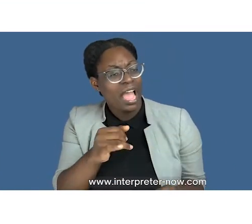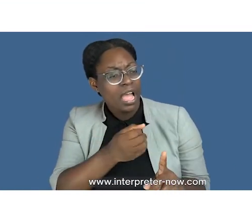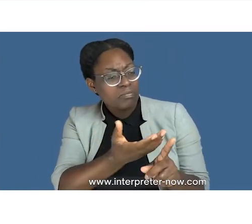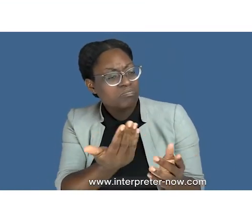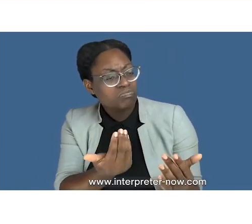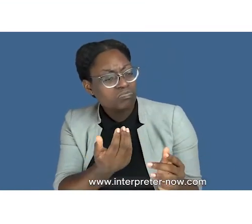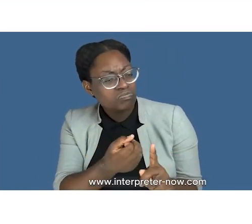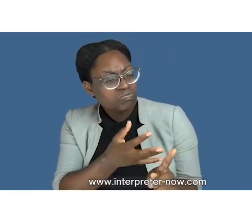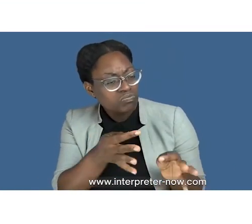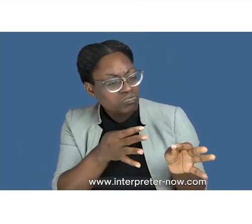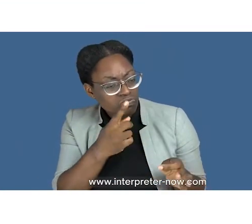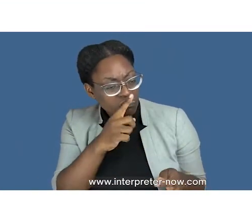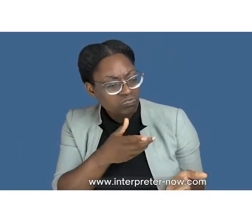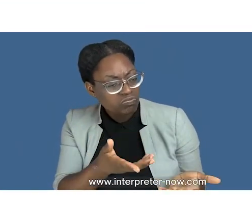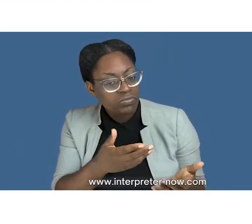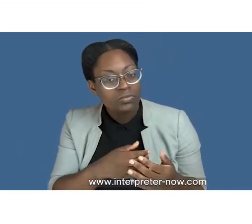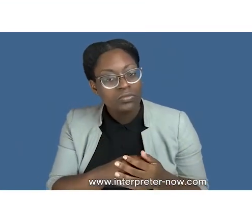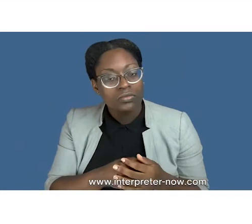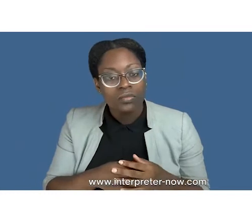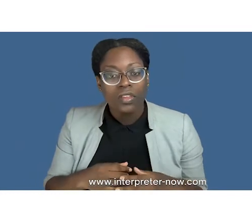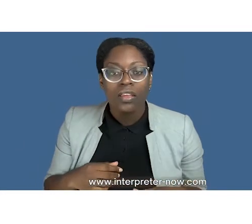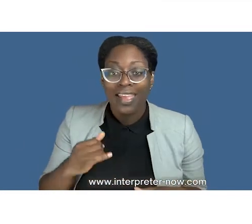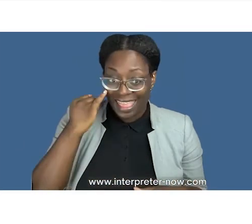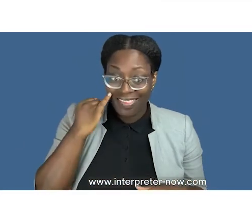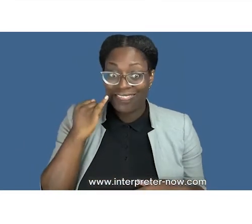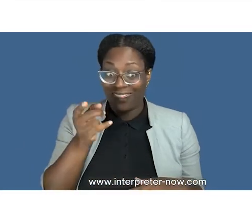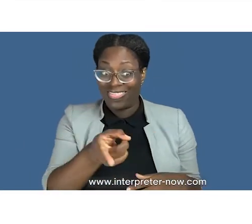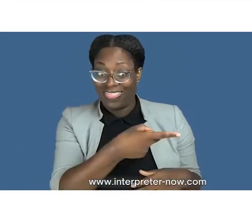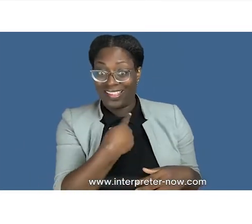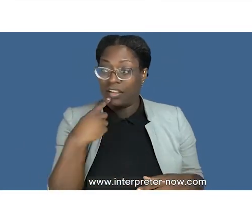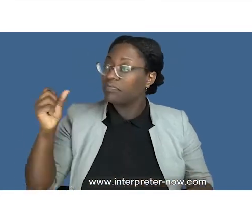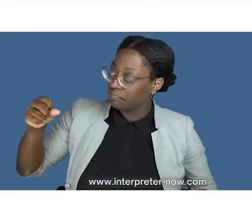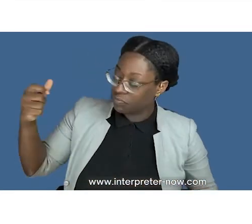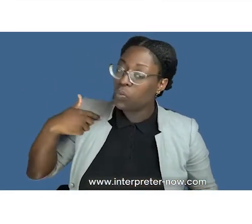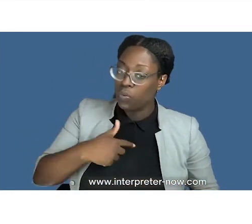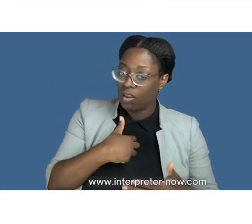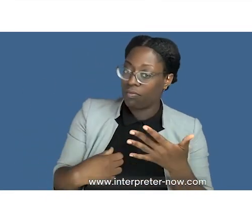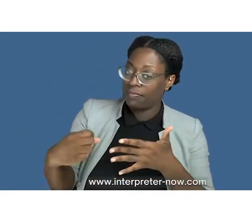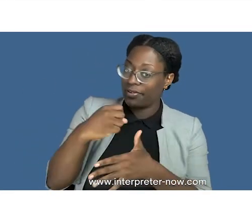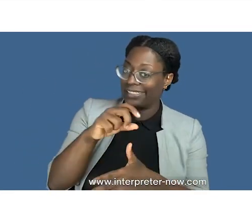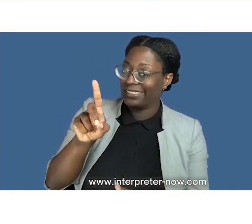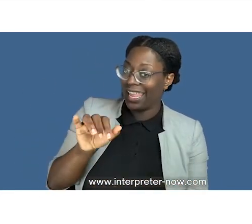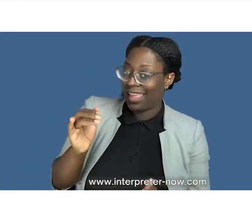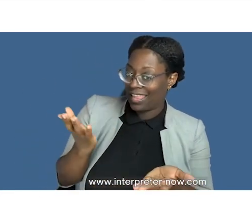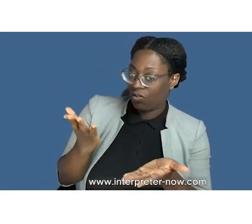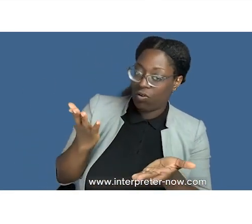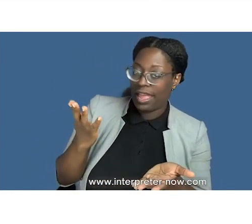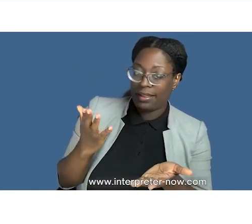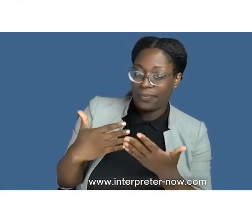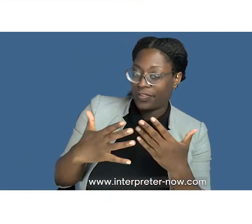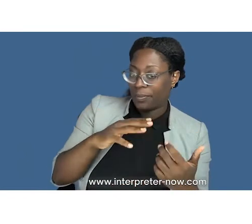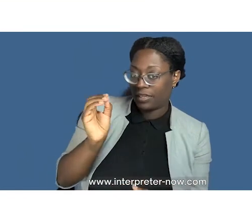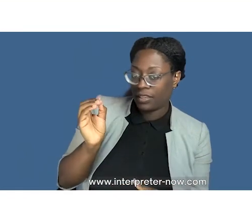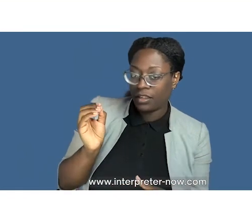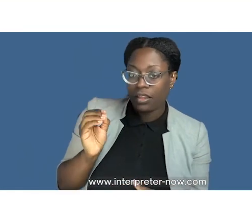them, rather than if somebody says, well, we're prioritizing that, then the next step, how are you prioritizing that? What does